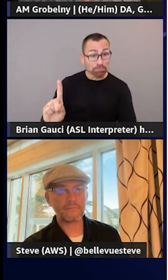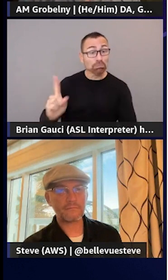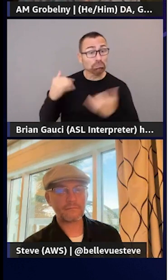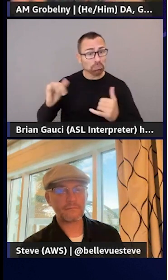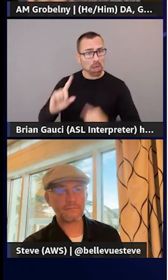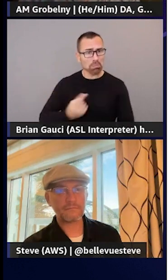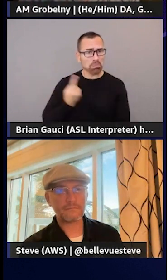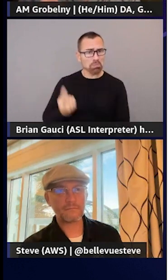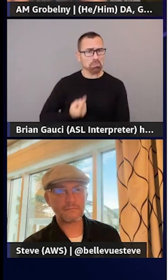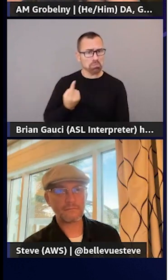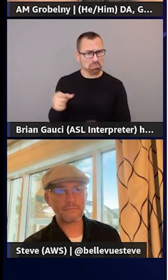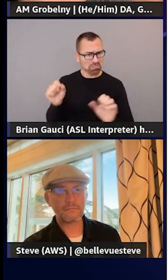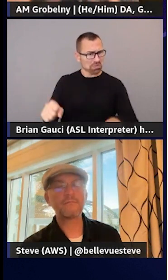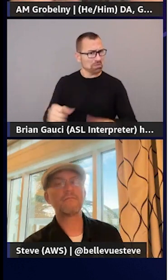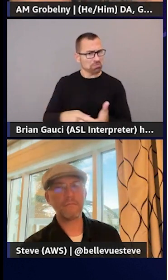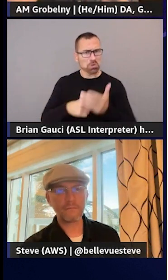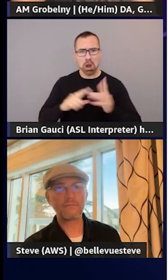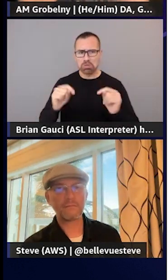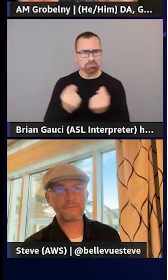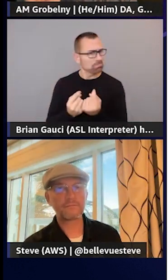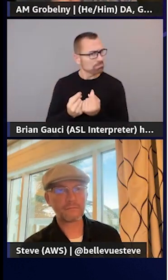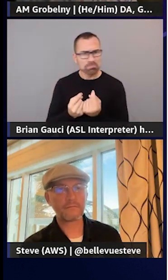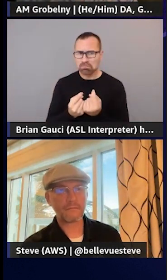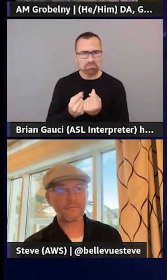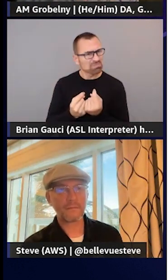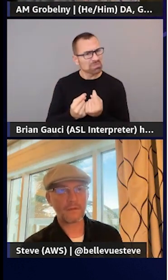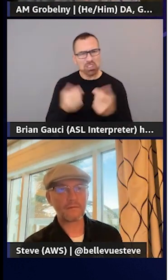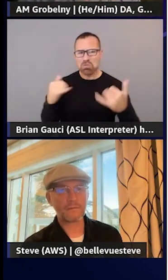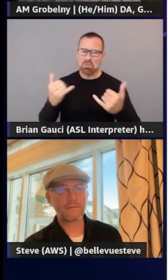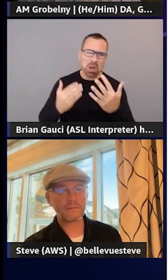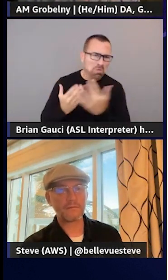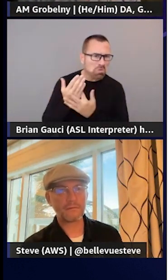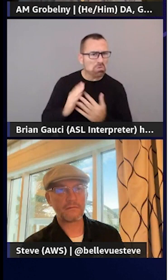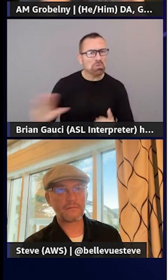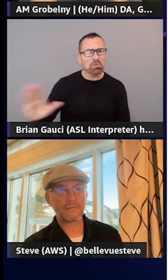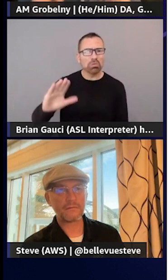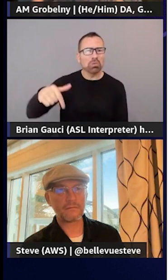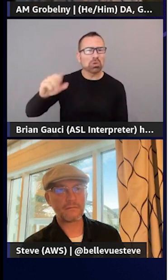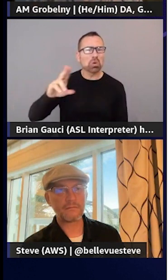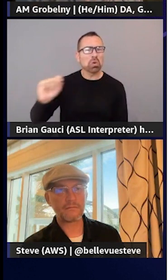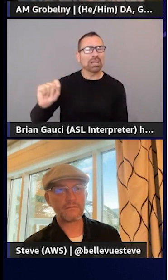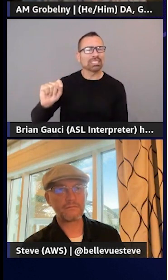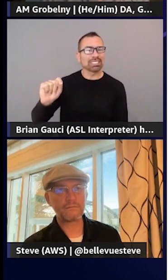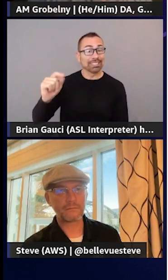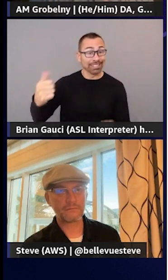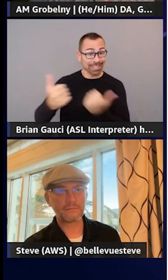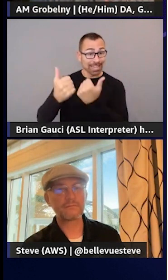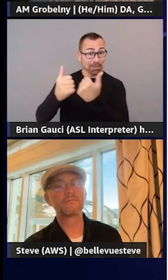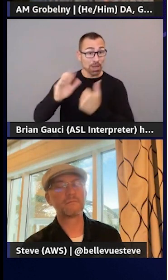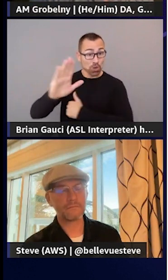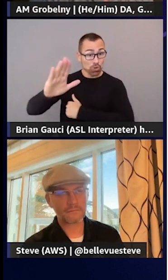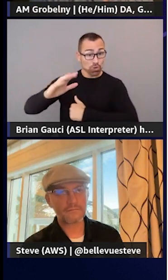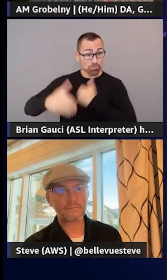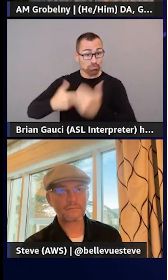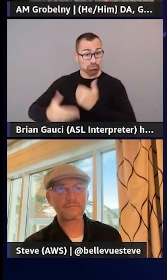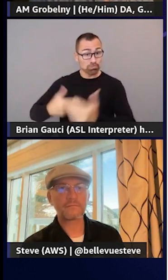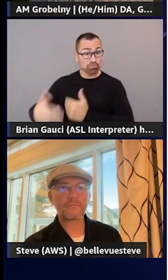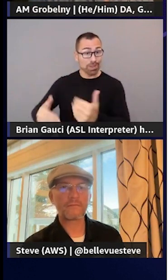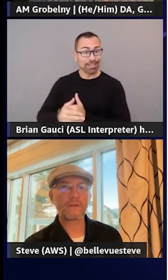So you don't have to have a team, and you can just play through the quests at your own pace. But usually, and I'll pull this up real